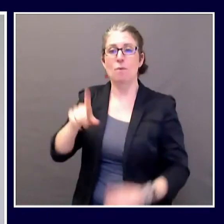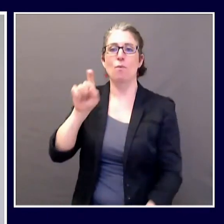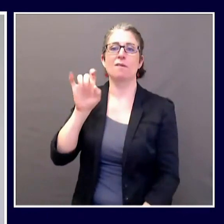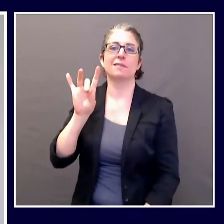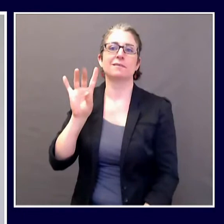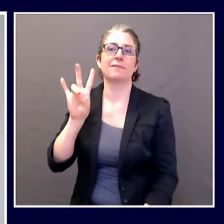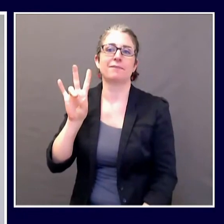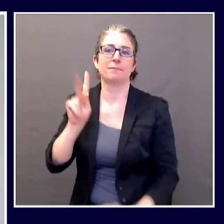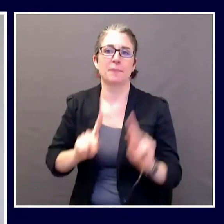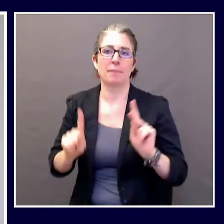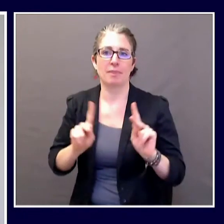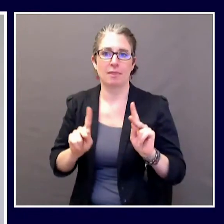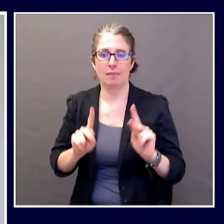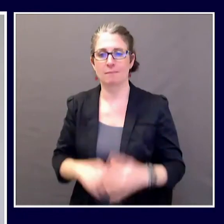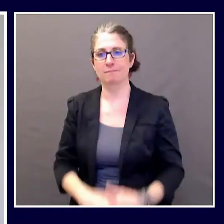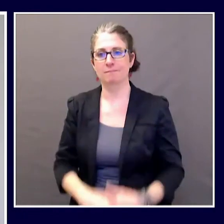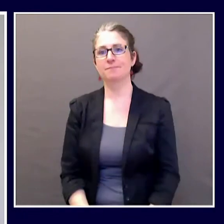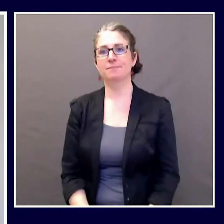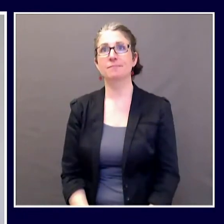those cases,